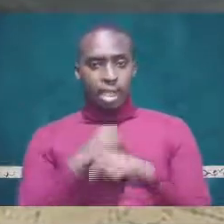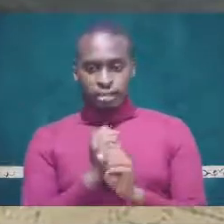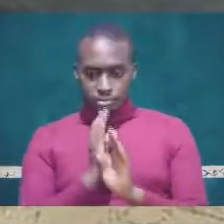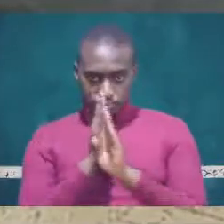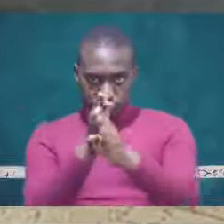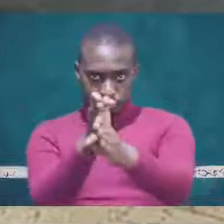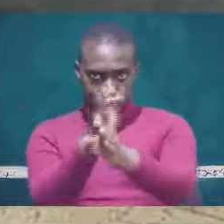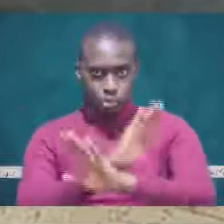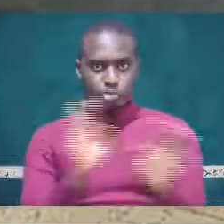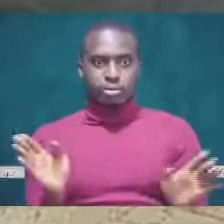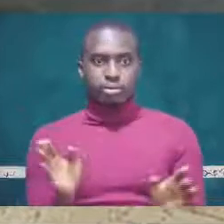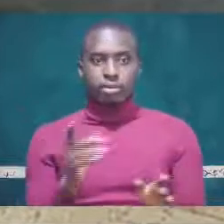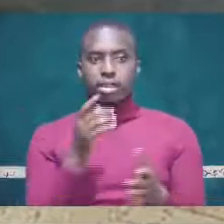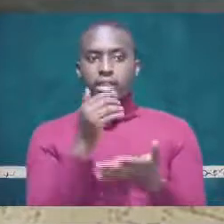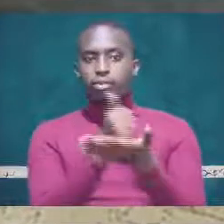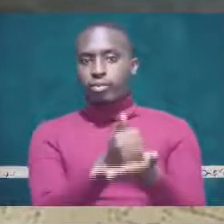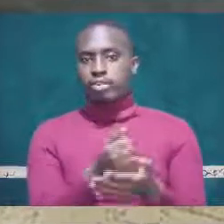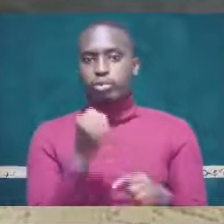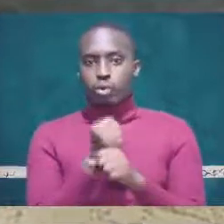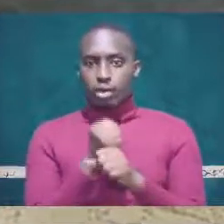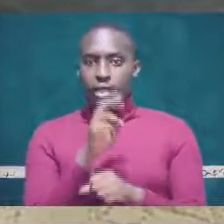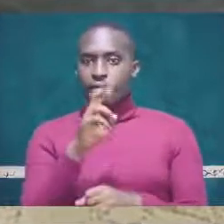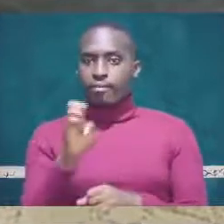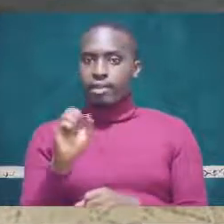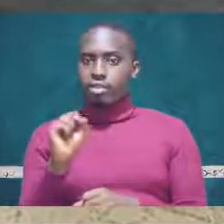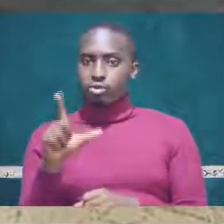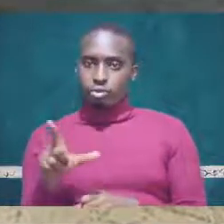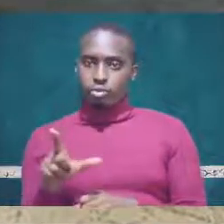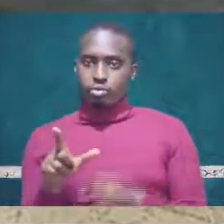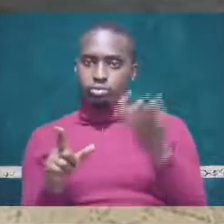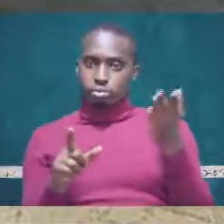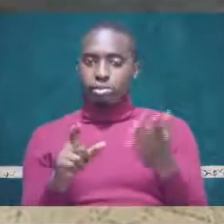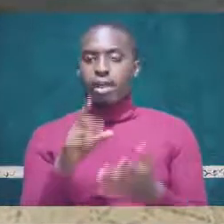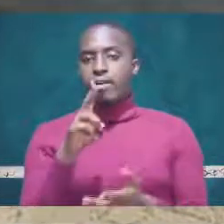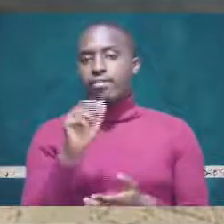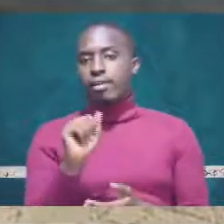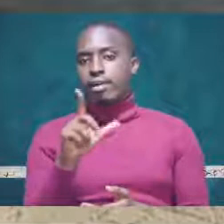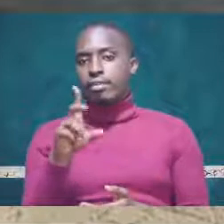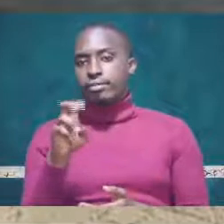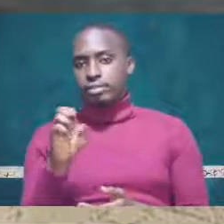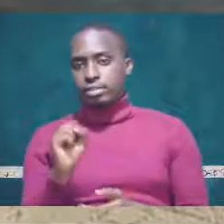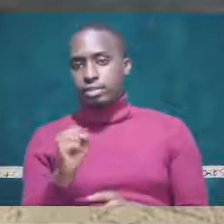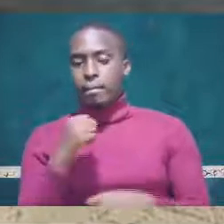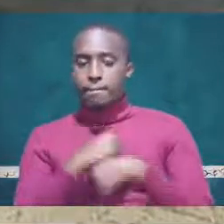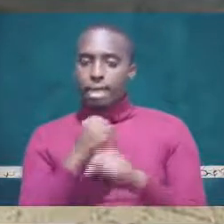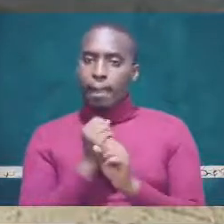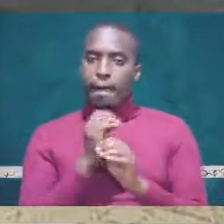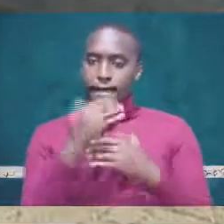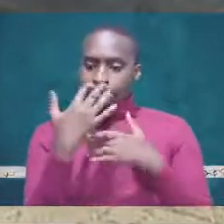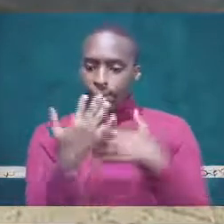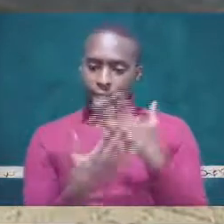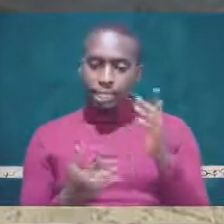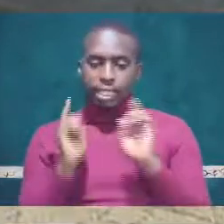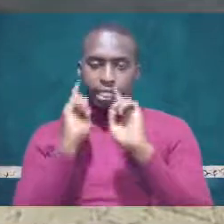these vessels, also the lymphatic system has what we call vessels, valves. These valves are very important to make blood move in a